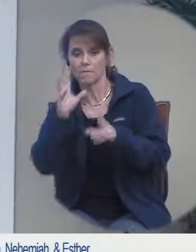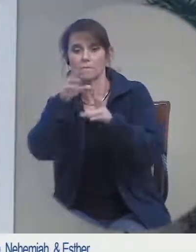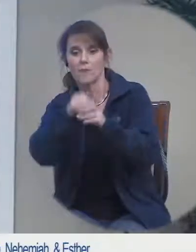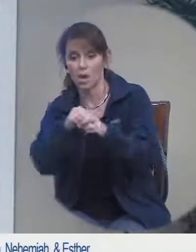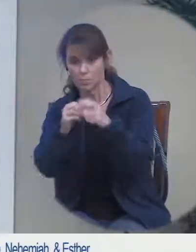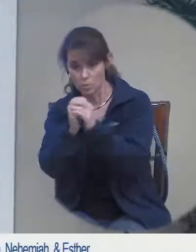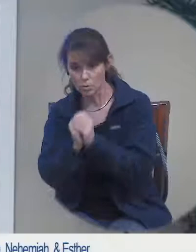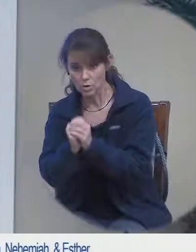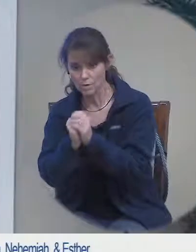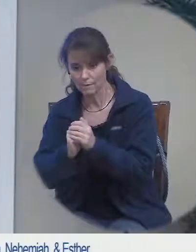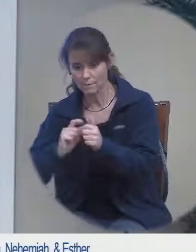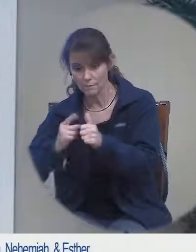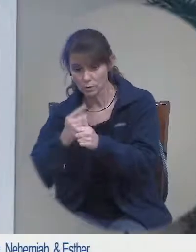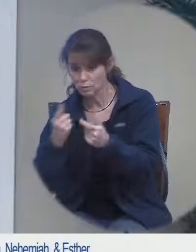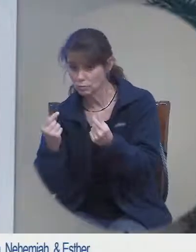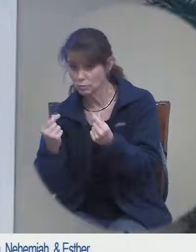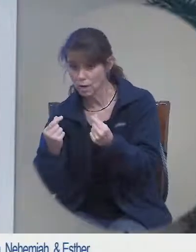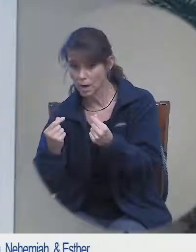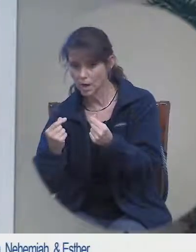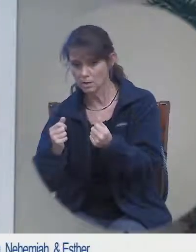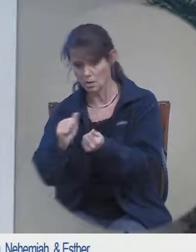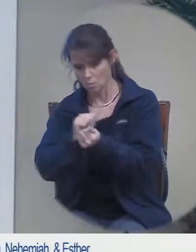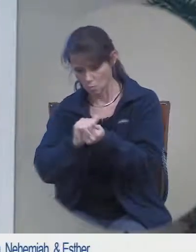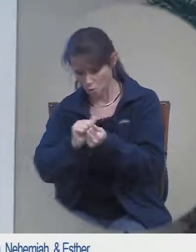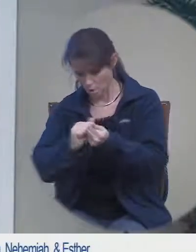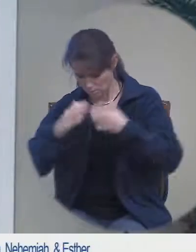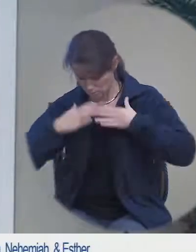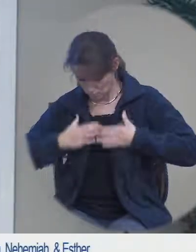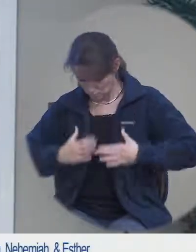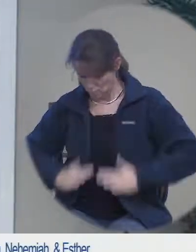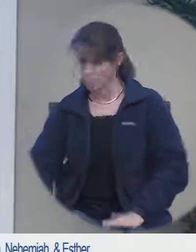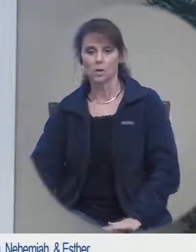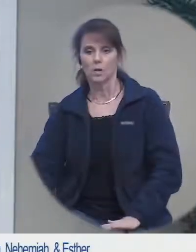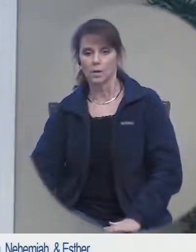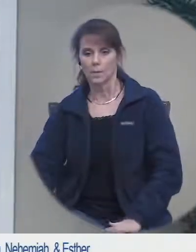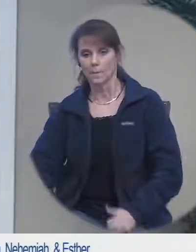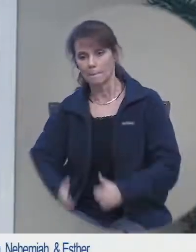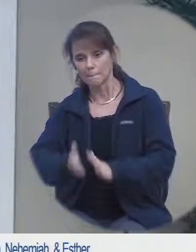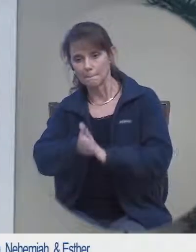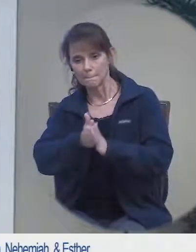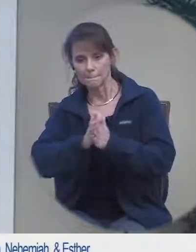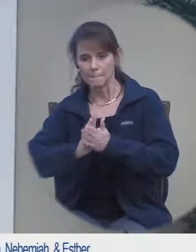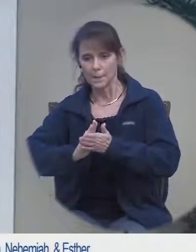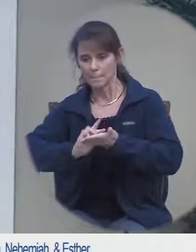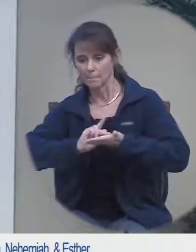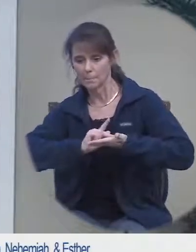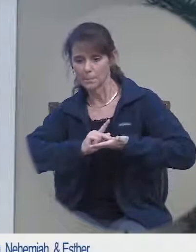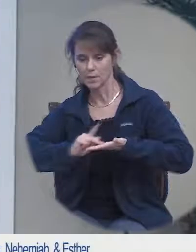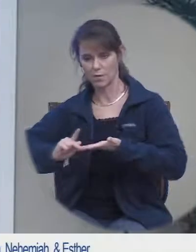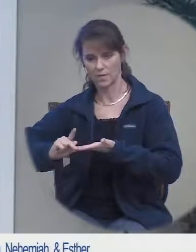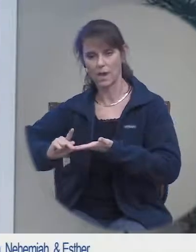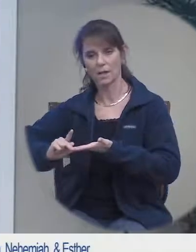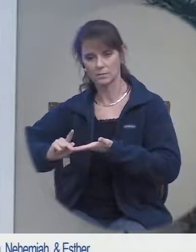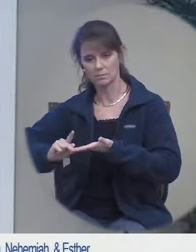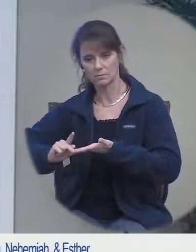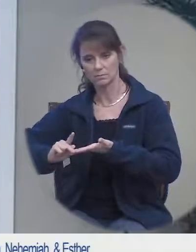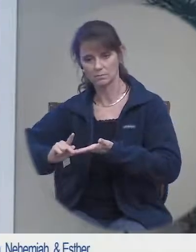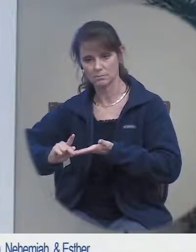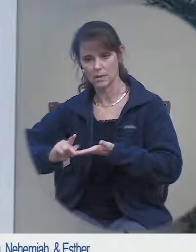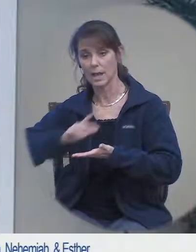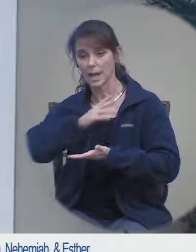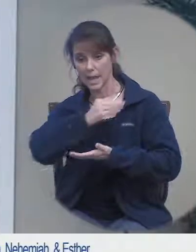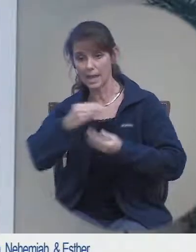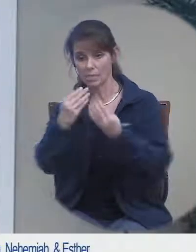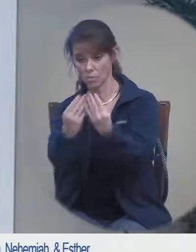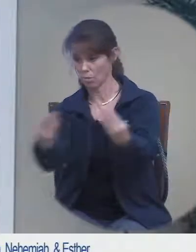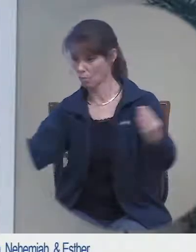Levites purified themselves, the people, and the wall itself. I don't know exactly how they did that, but it says they purified it.